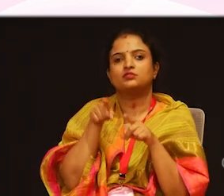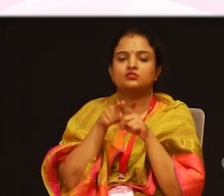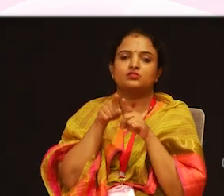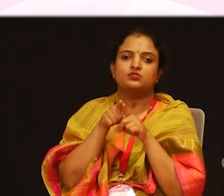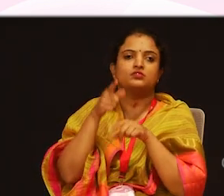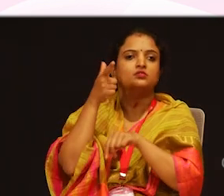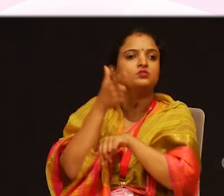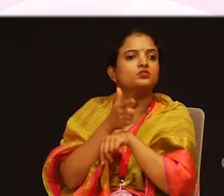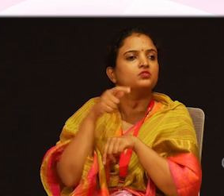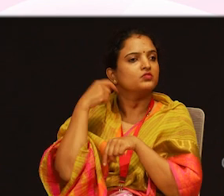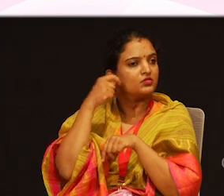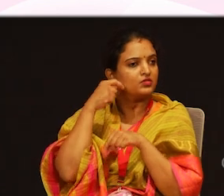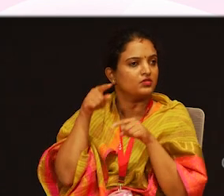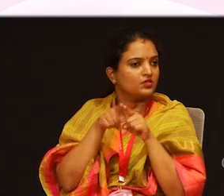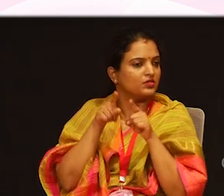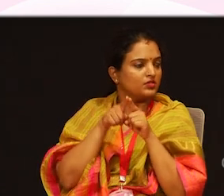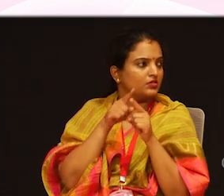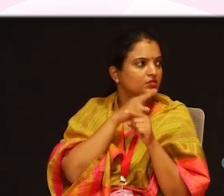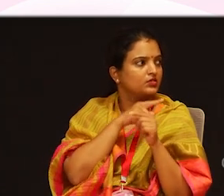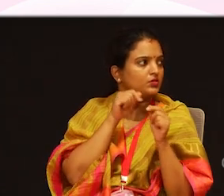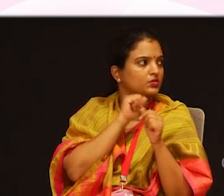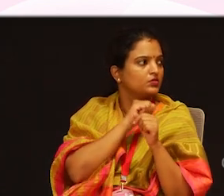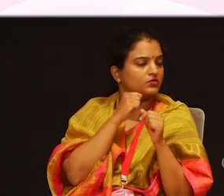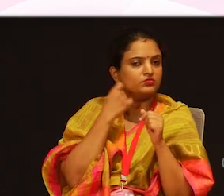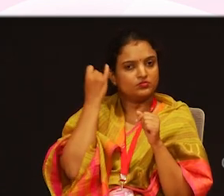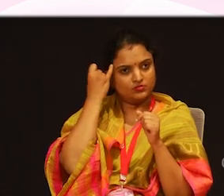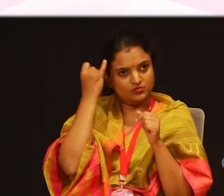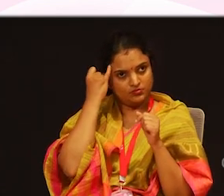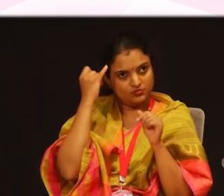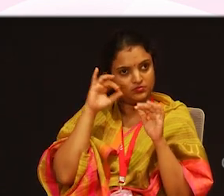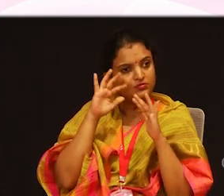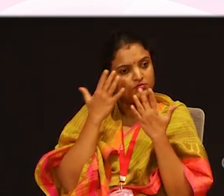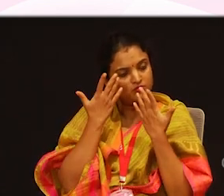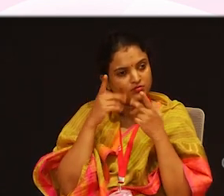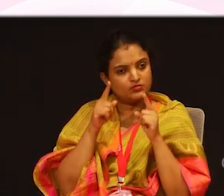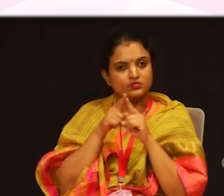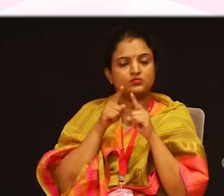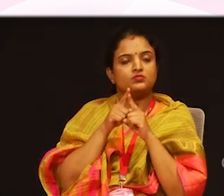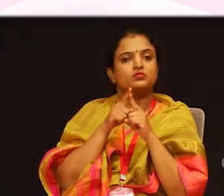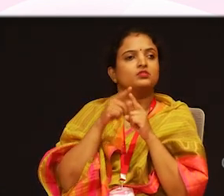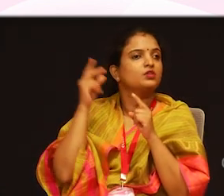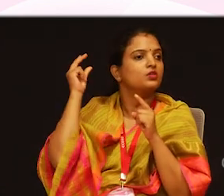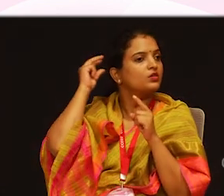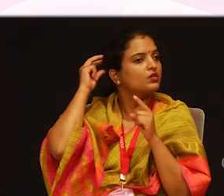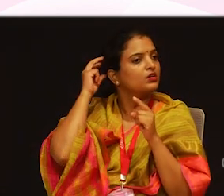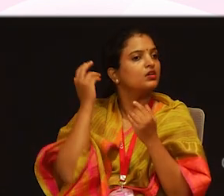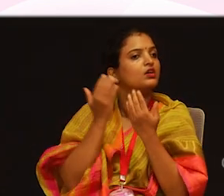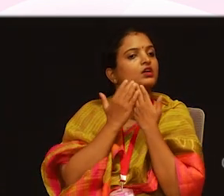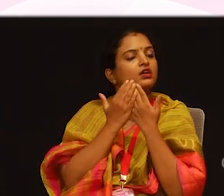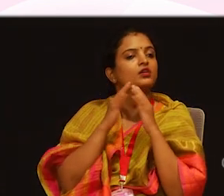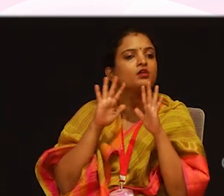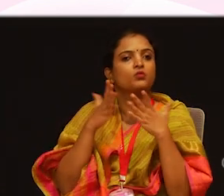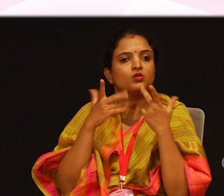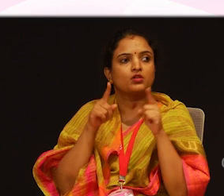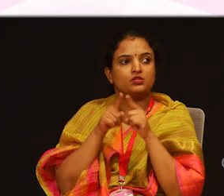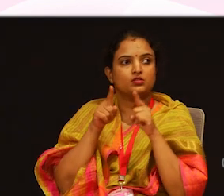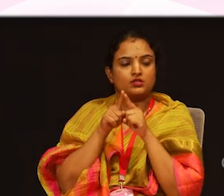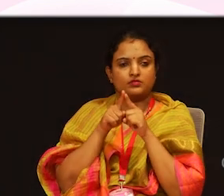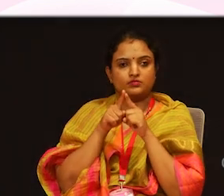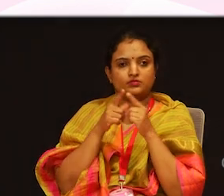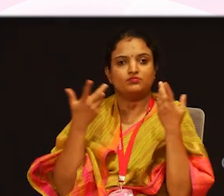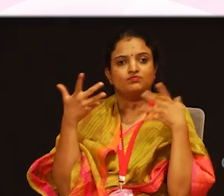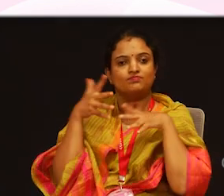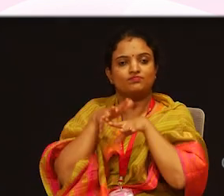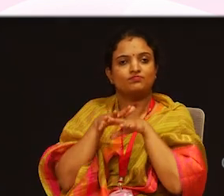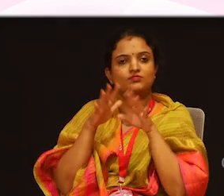clipping providing us with a glimpse of her thoughts on cognitive education for diverse learners, the missing